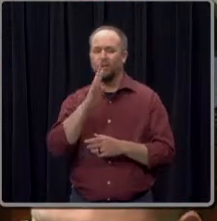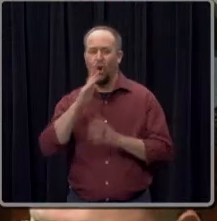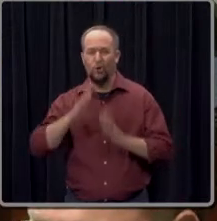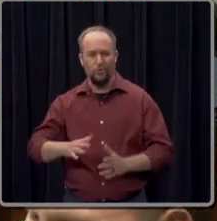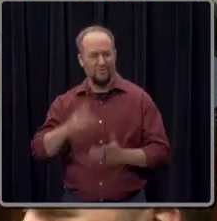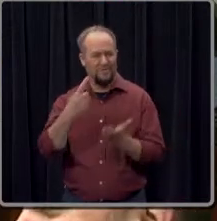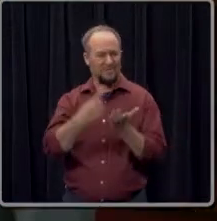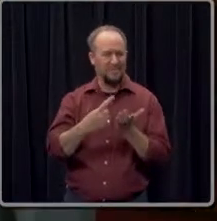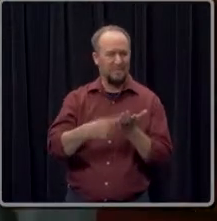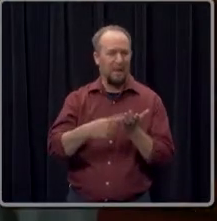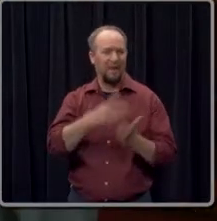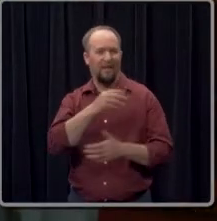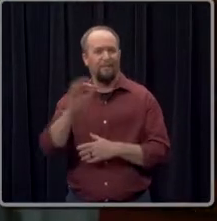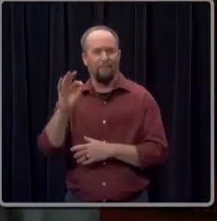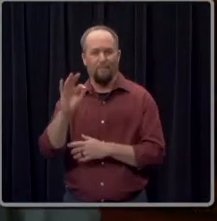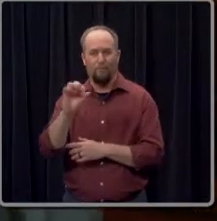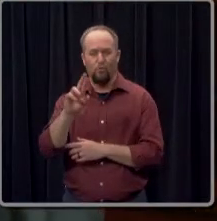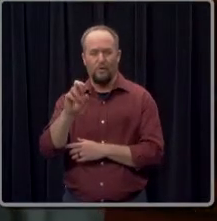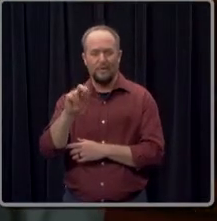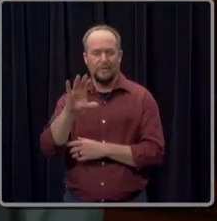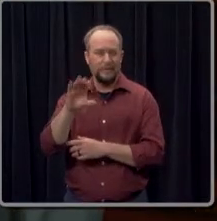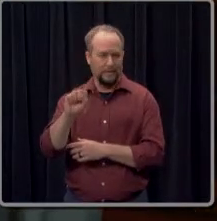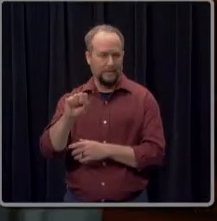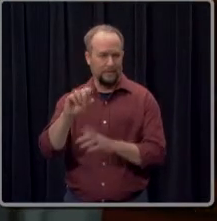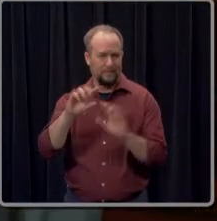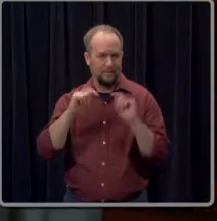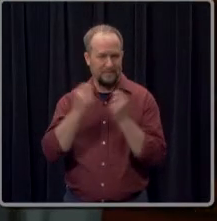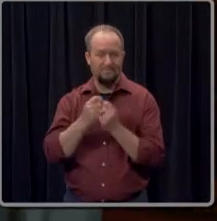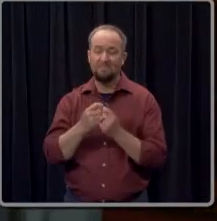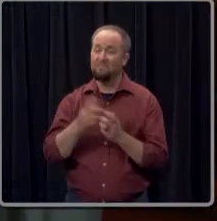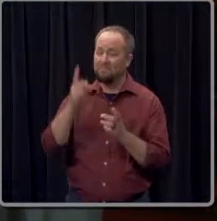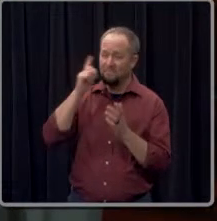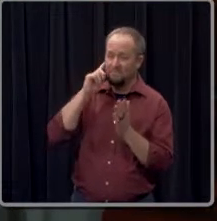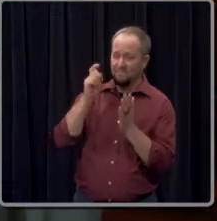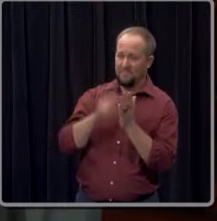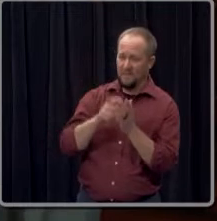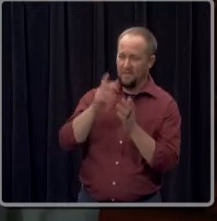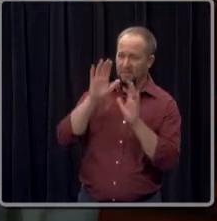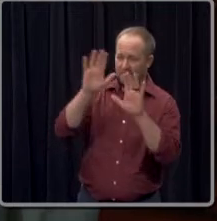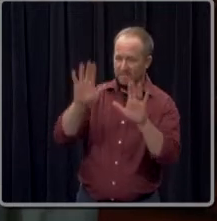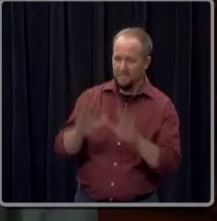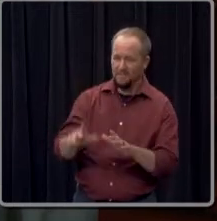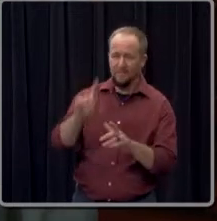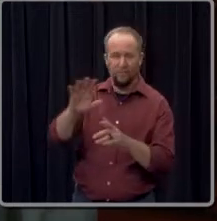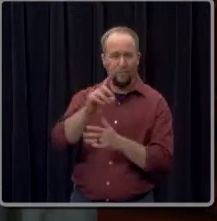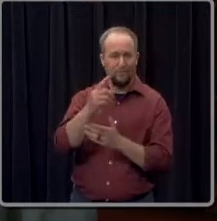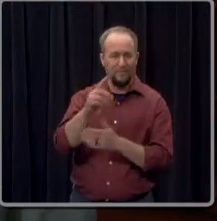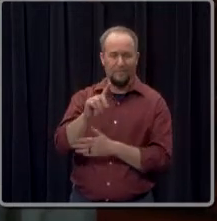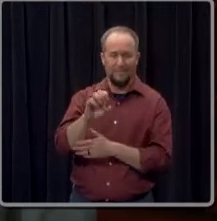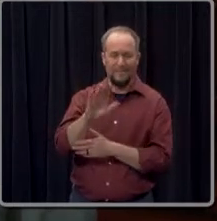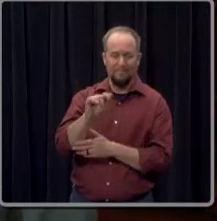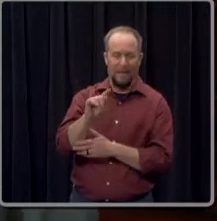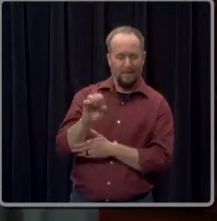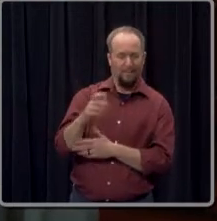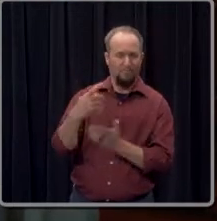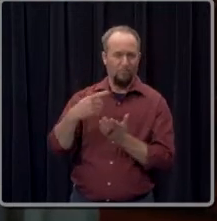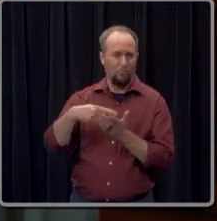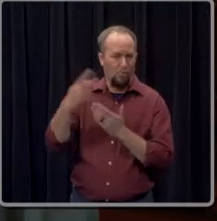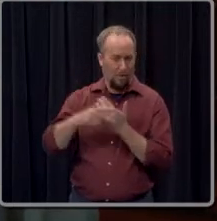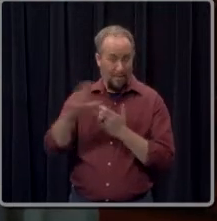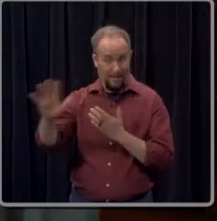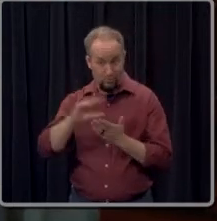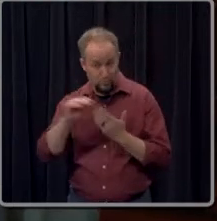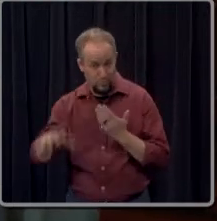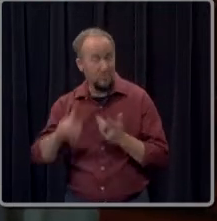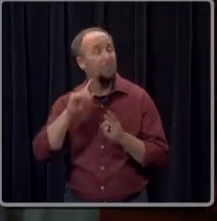team. This honor is in recognition of the outstanding work and support of Stacy's debate program and her students, but also